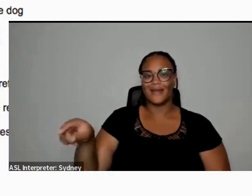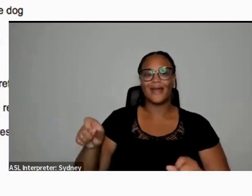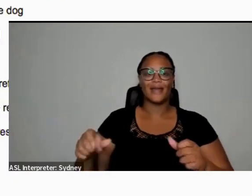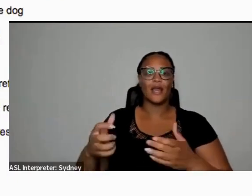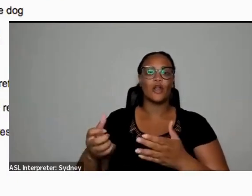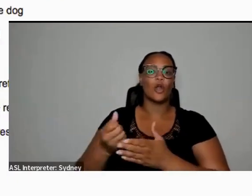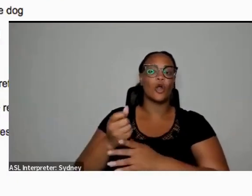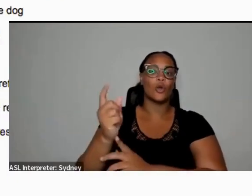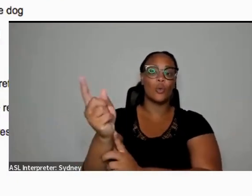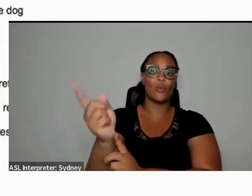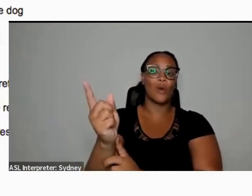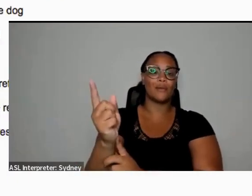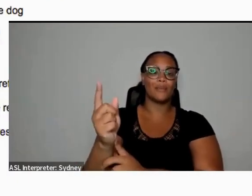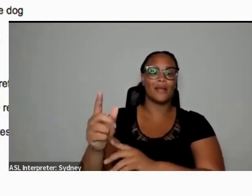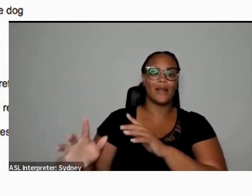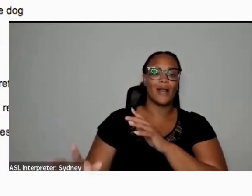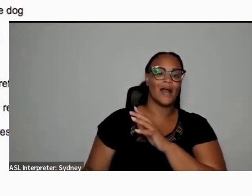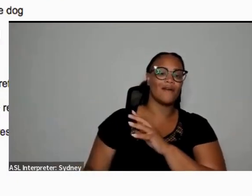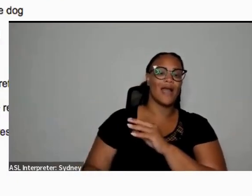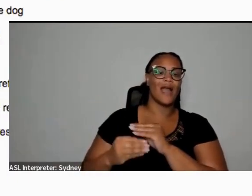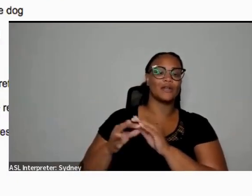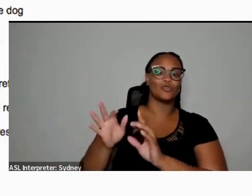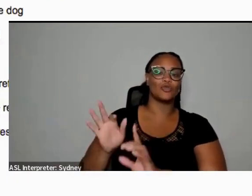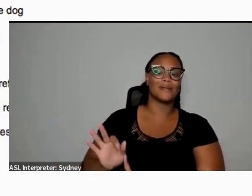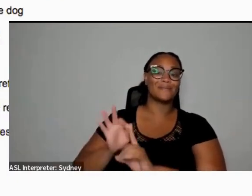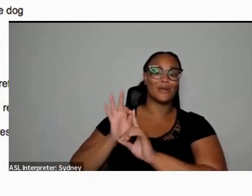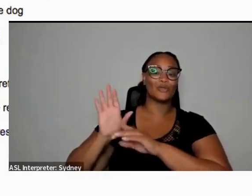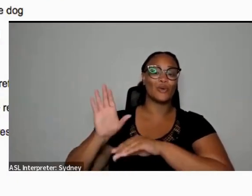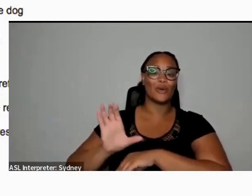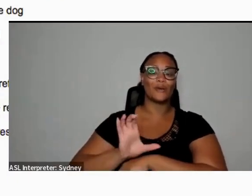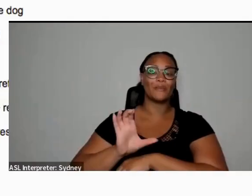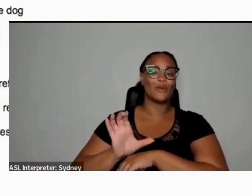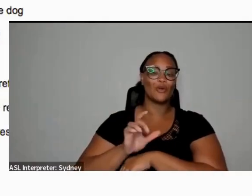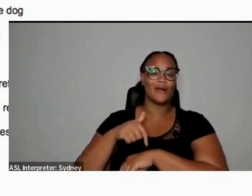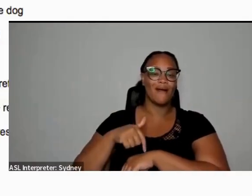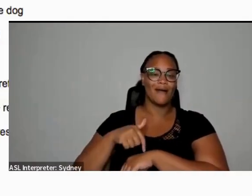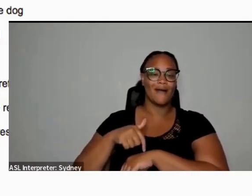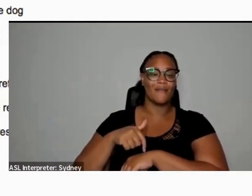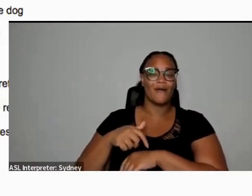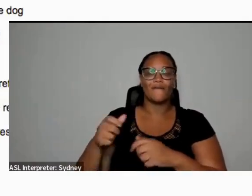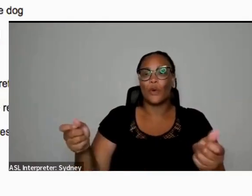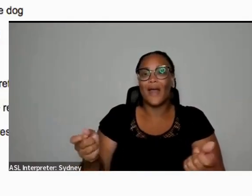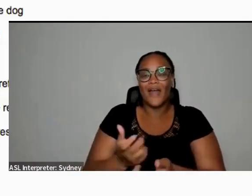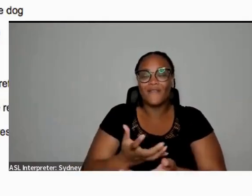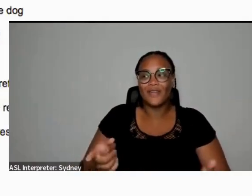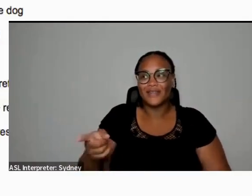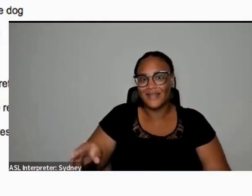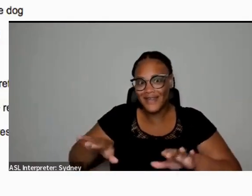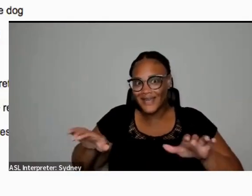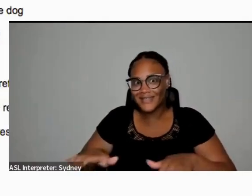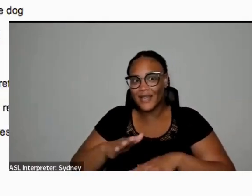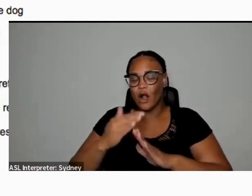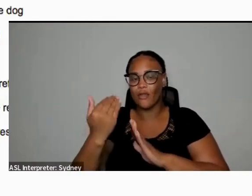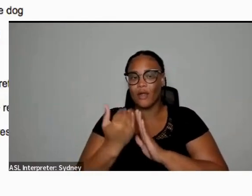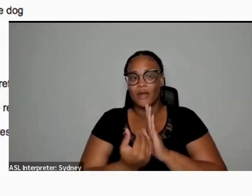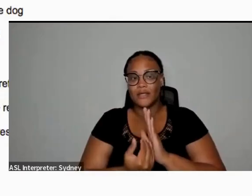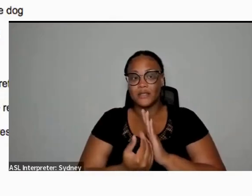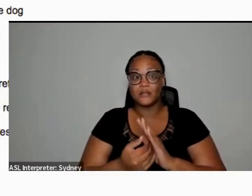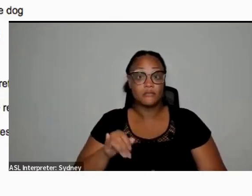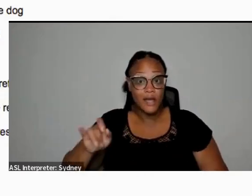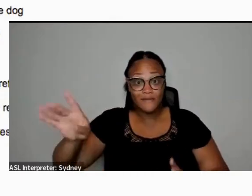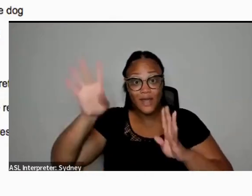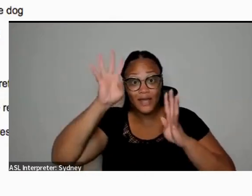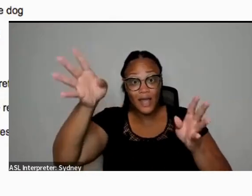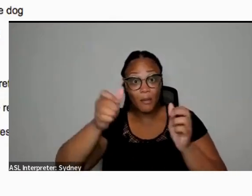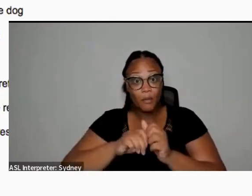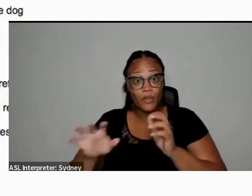computer for everything that they did on the list. And if they came up with a bonus item, they also earned time.